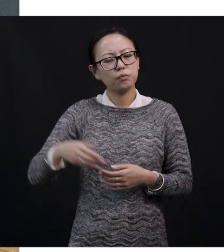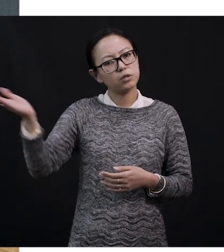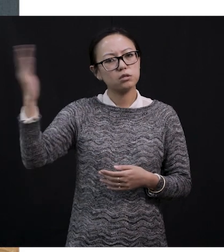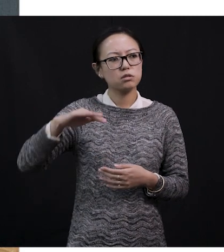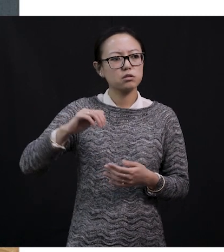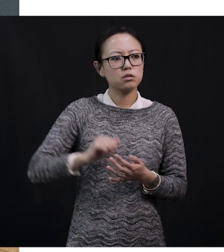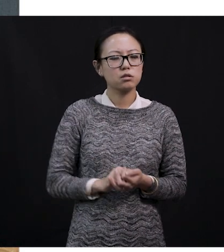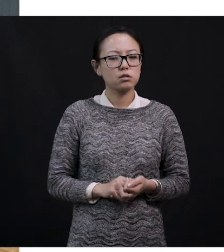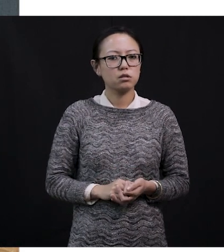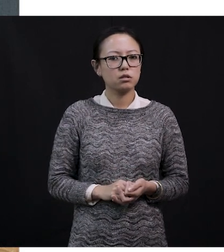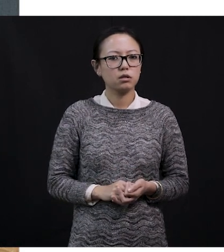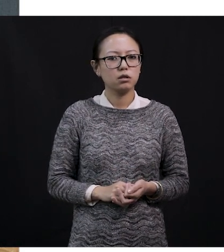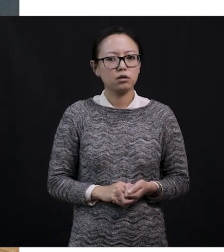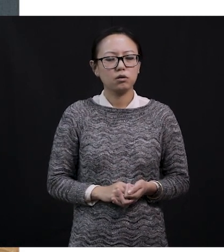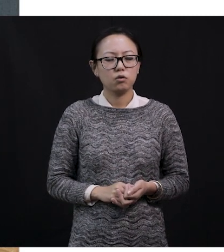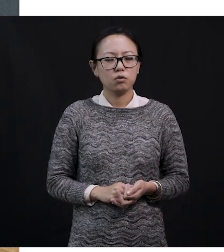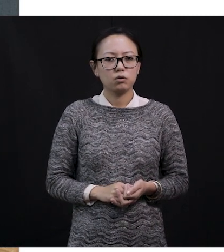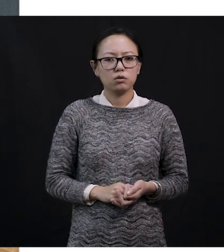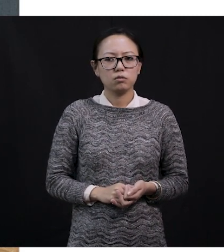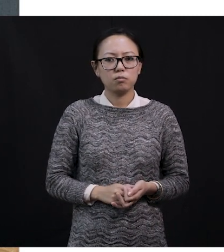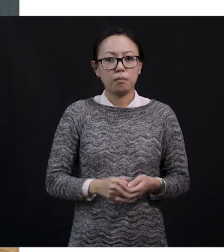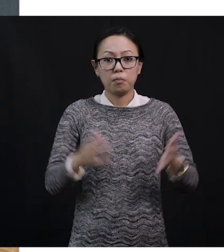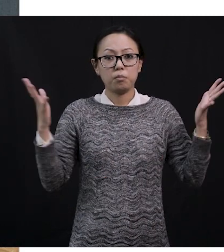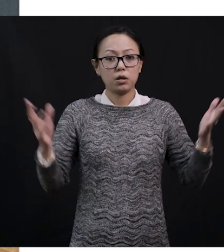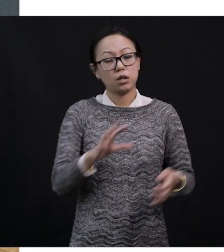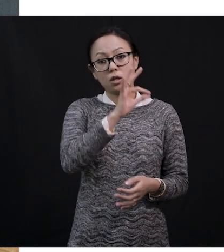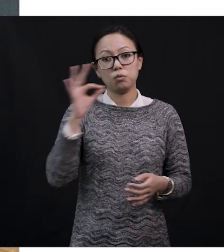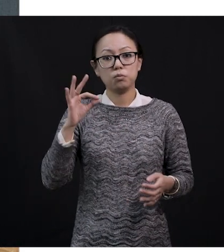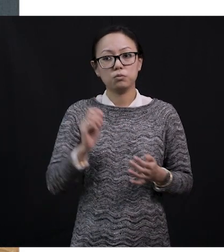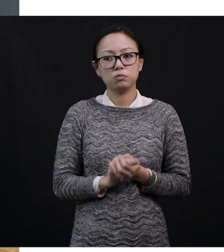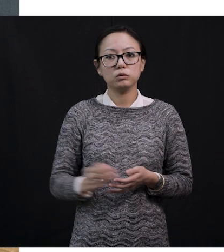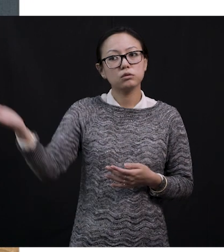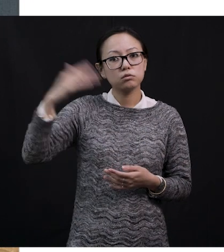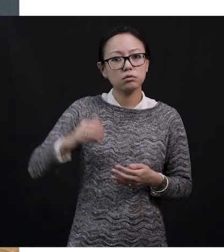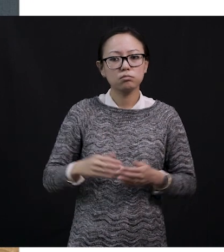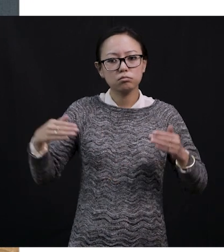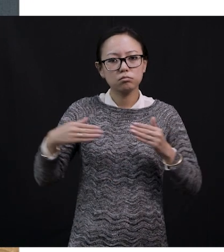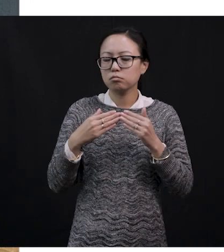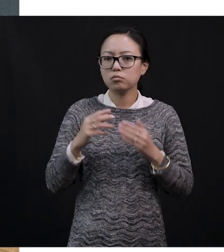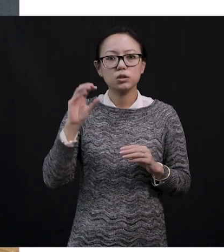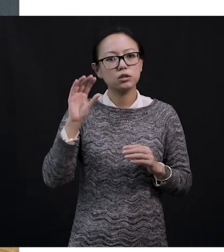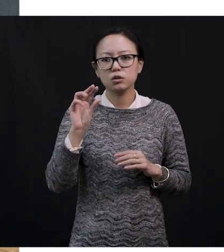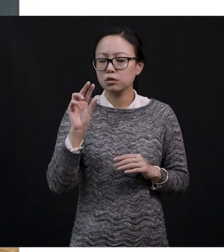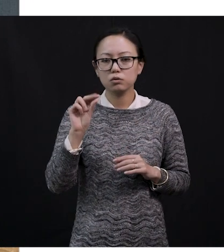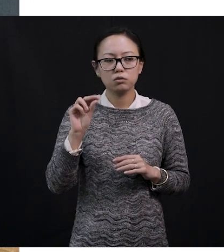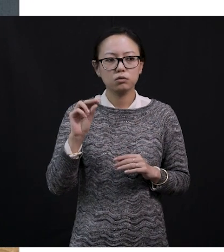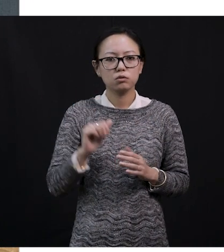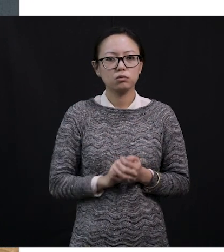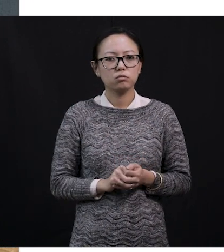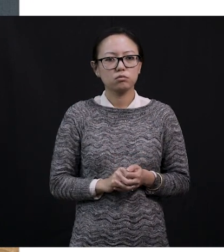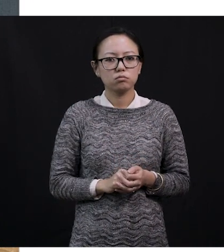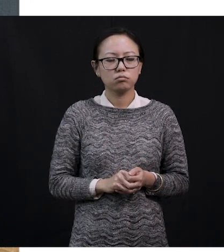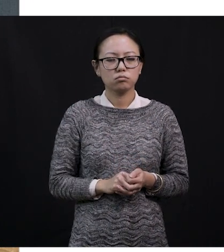another several weeks, he's not able to meet his old friend, Chunilal. Isn't that very strange, and isn't that very